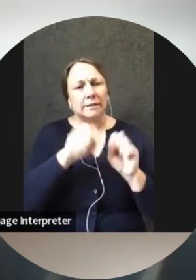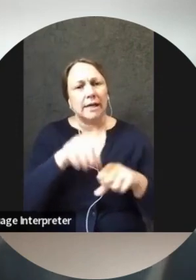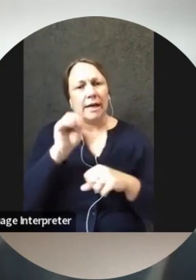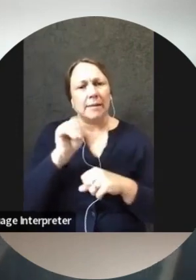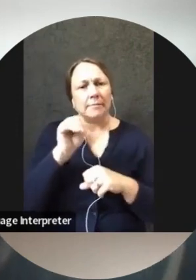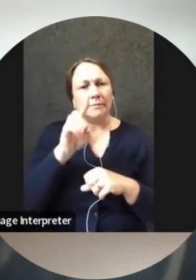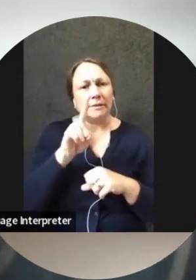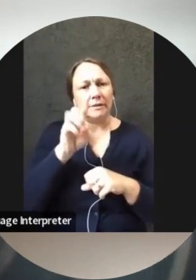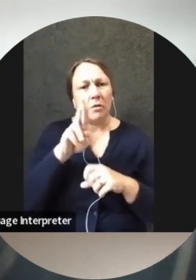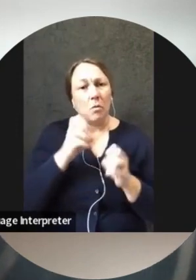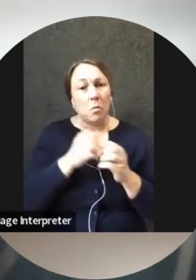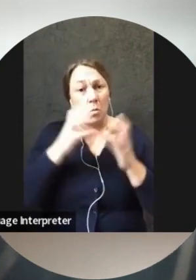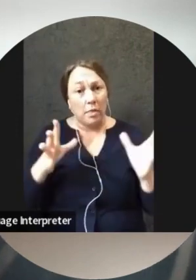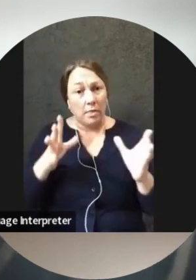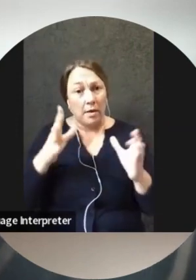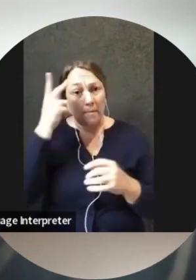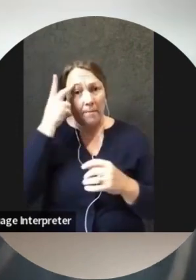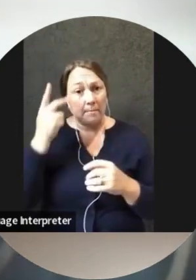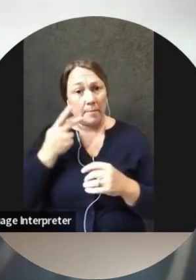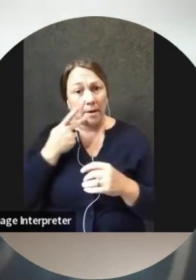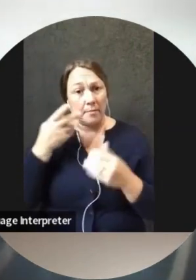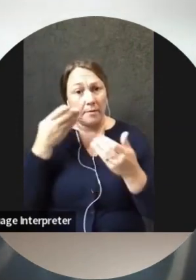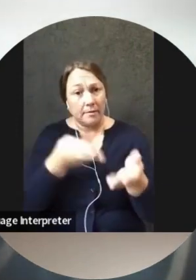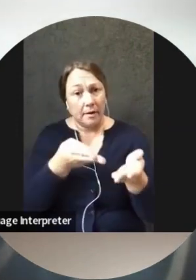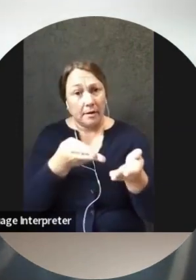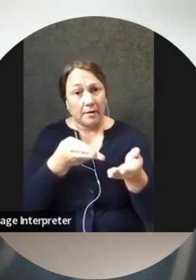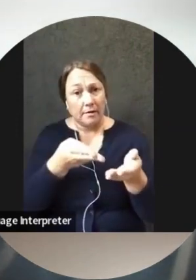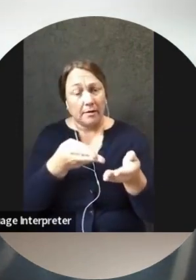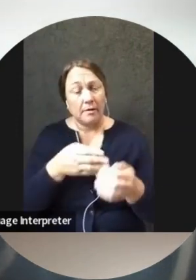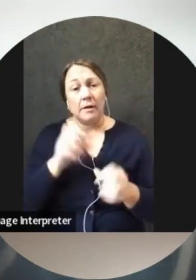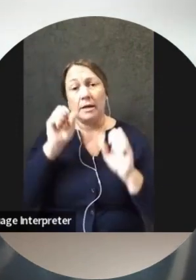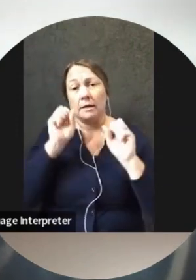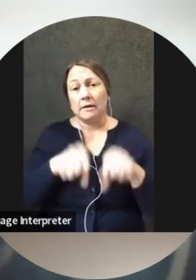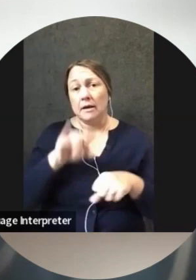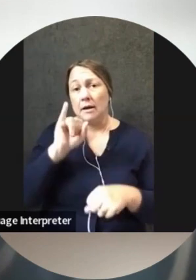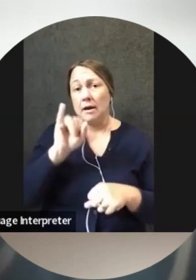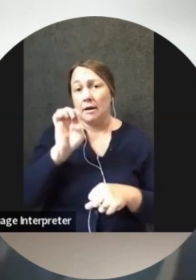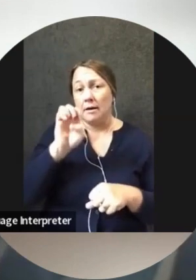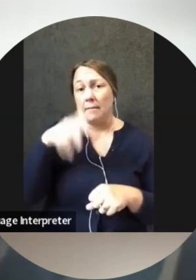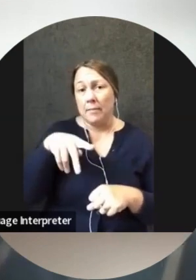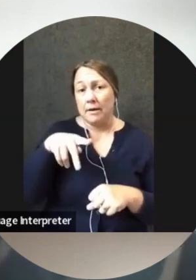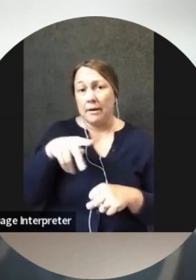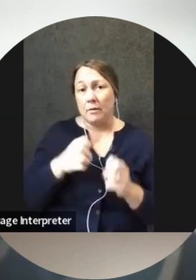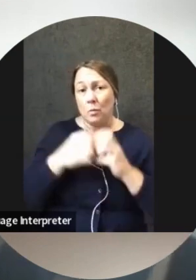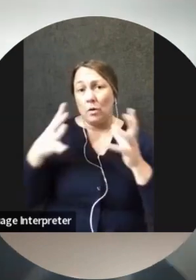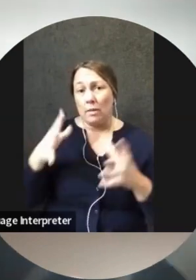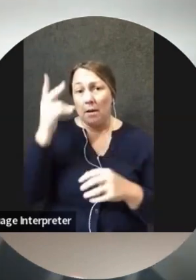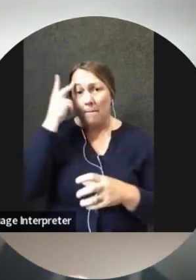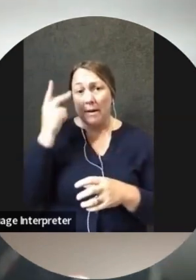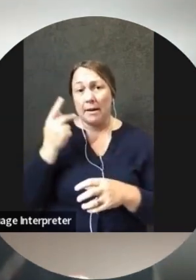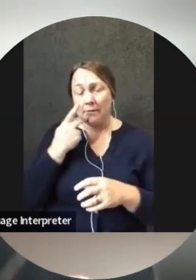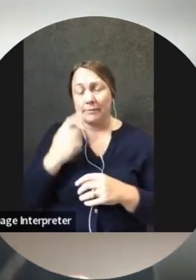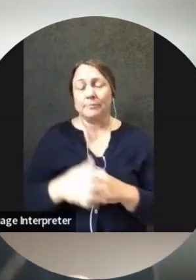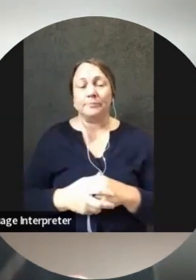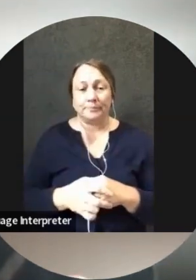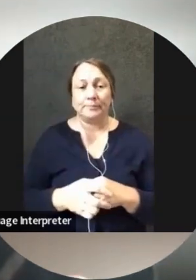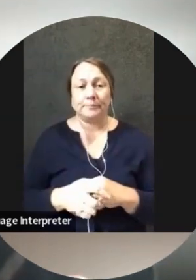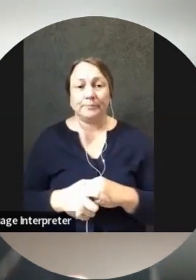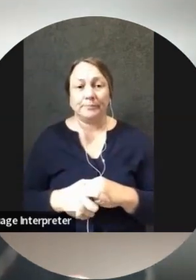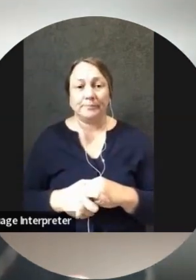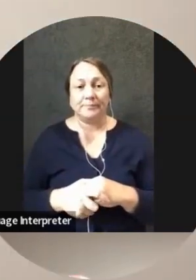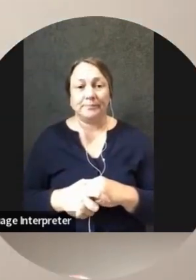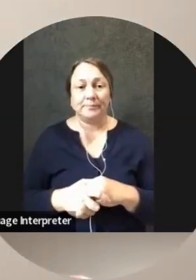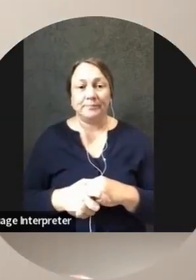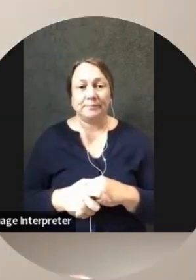conducted without the parent present? Also, can an IEP meeting occur without the parent present?